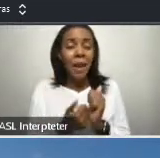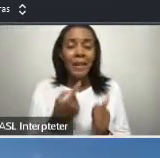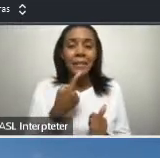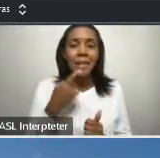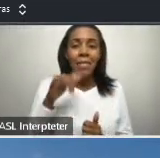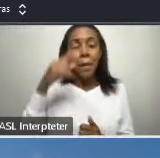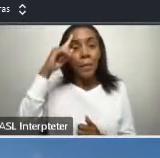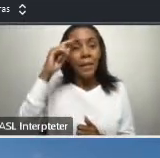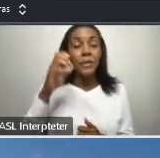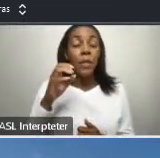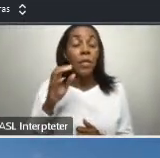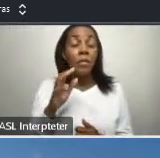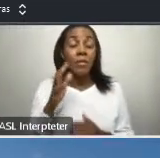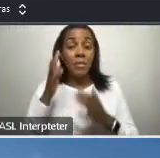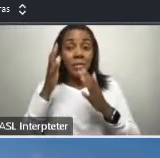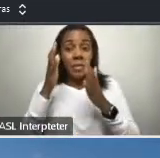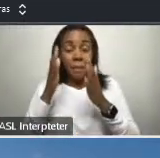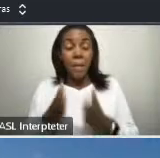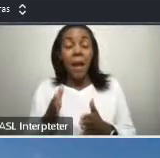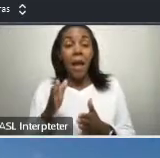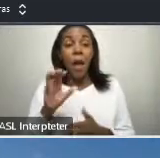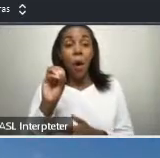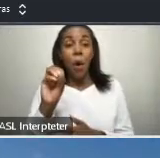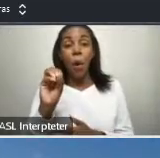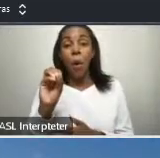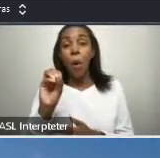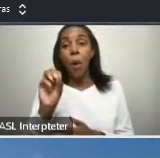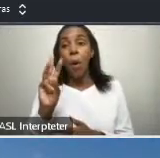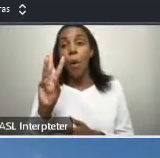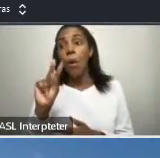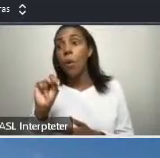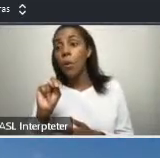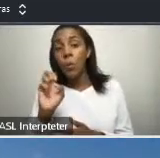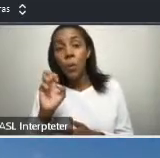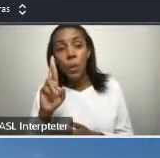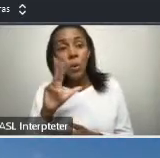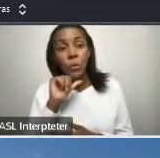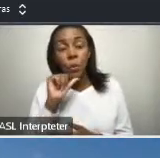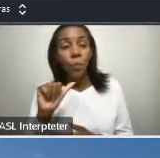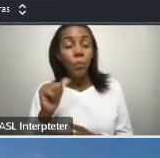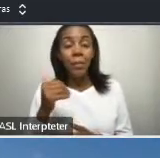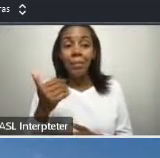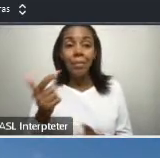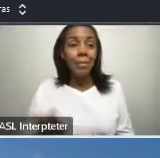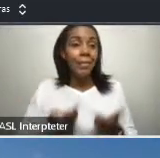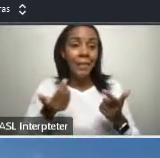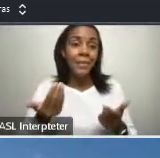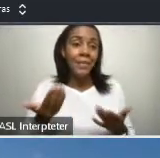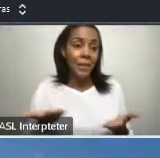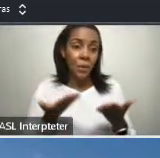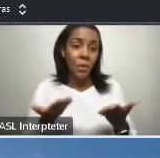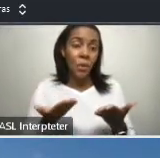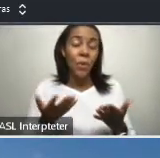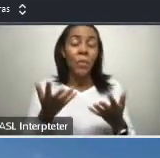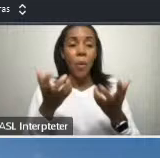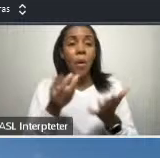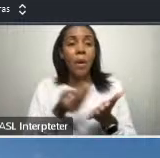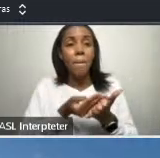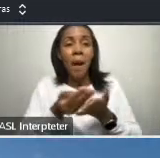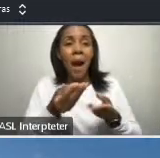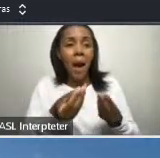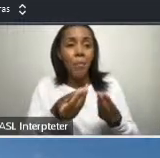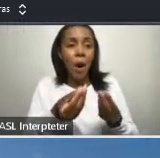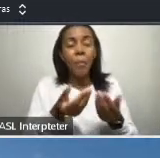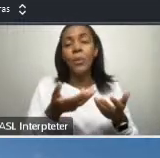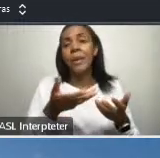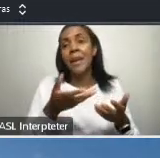don't live here. I got issues with these people coming in, buying property, want to build something, and 6